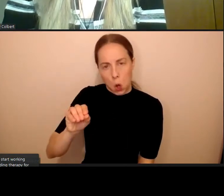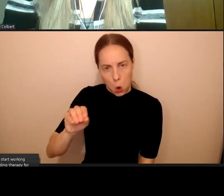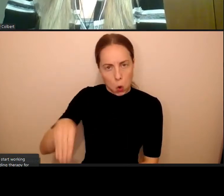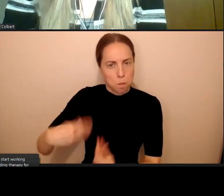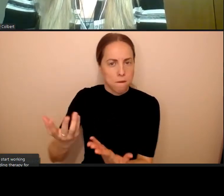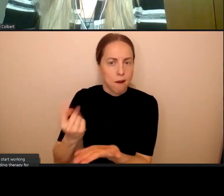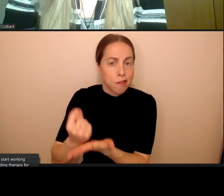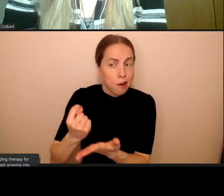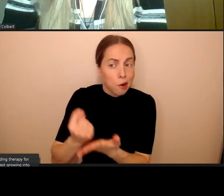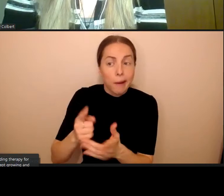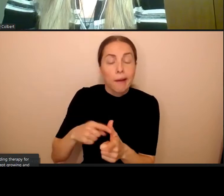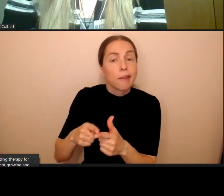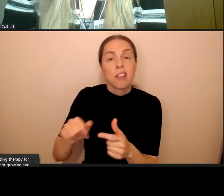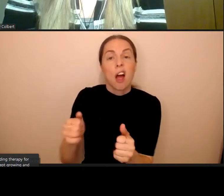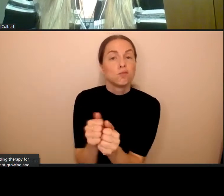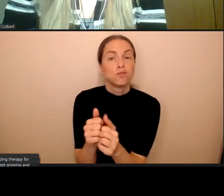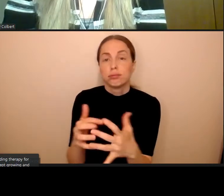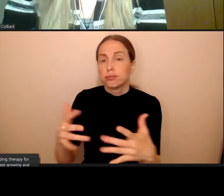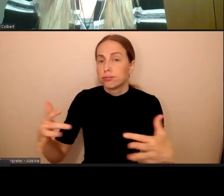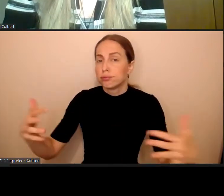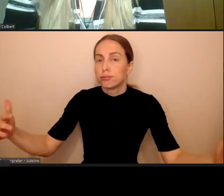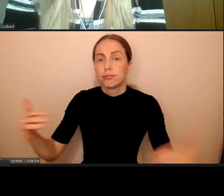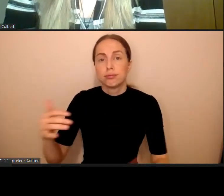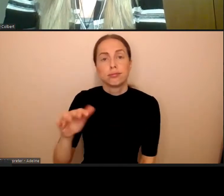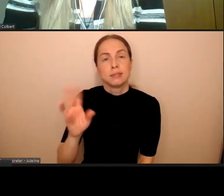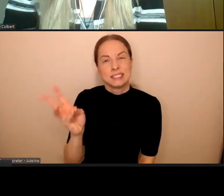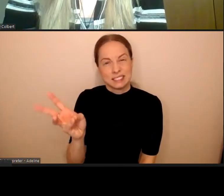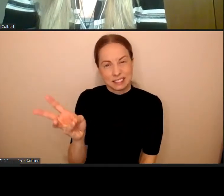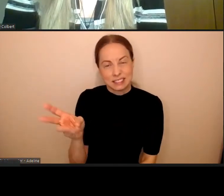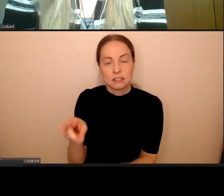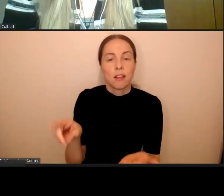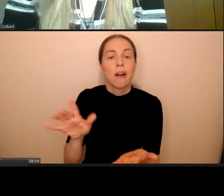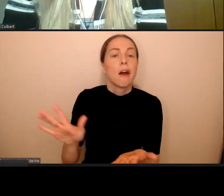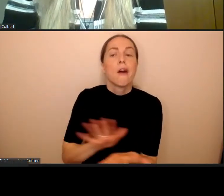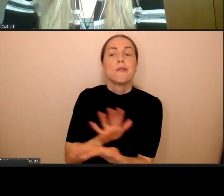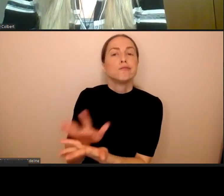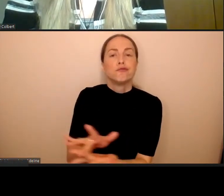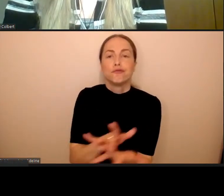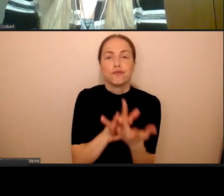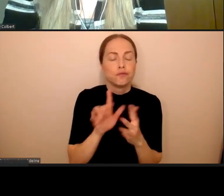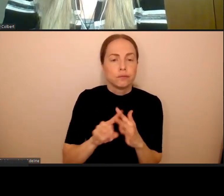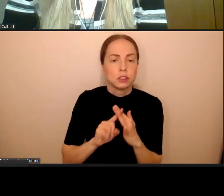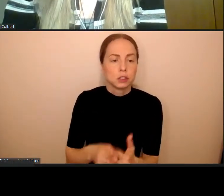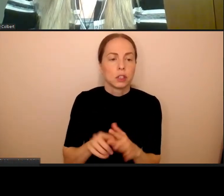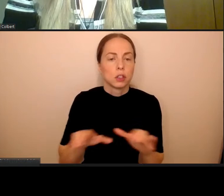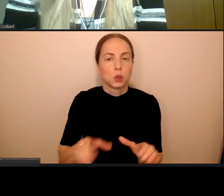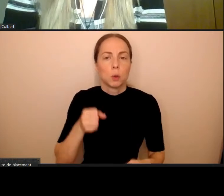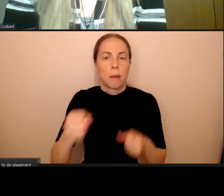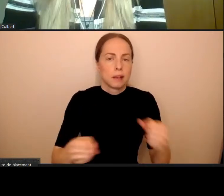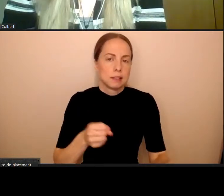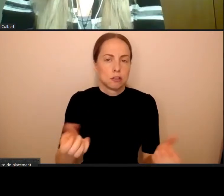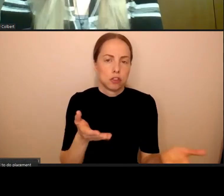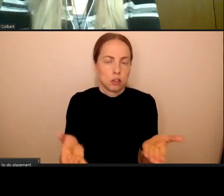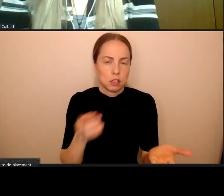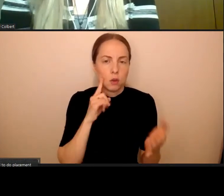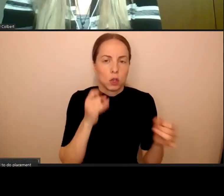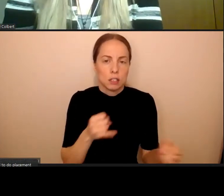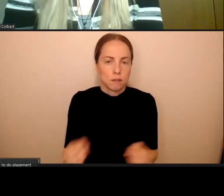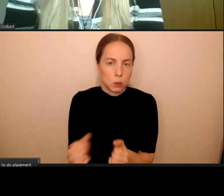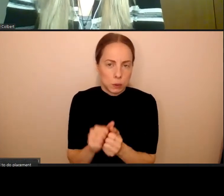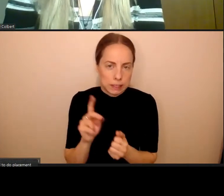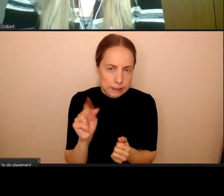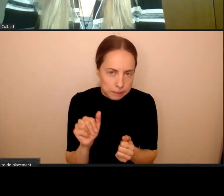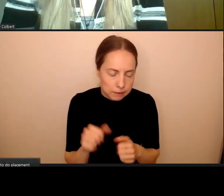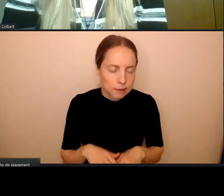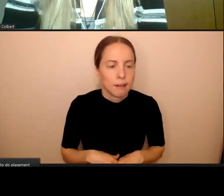kept growing. And in the 60s, they reached out and started to do placement services for individuals with disabilities,